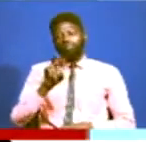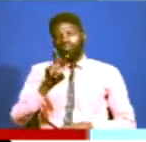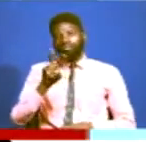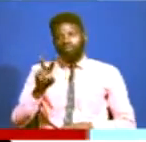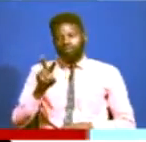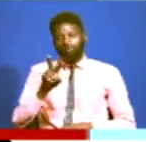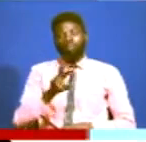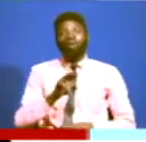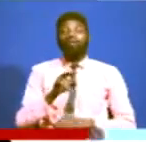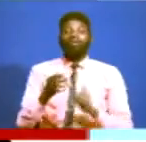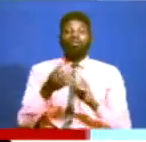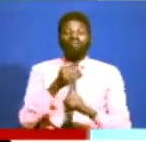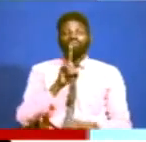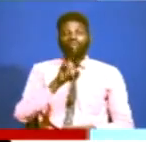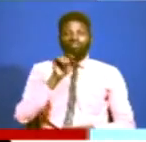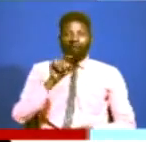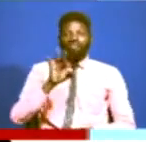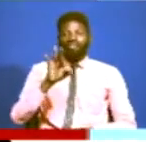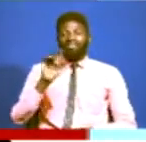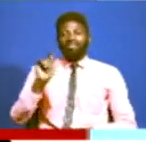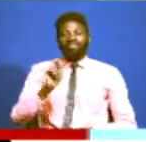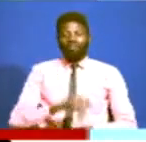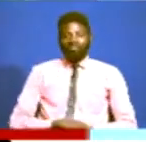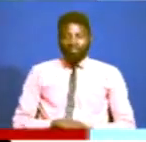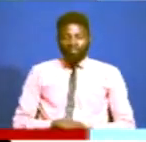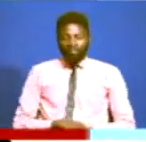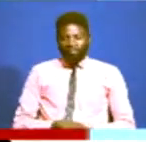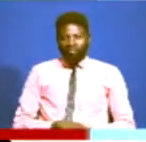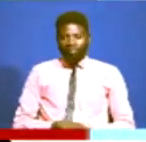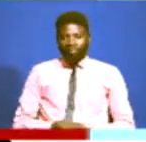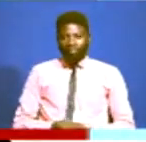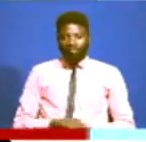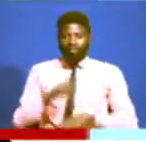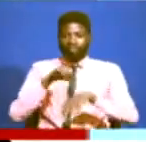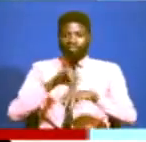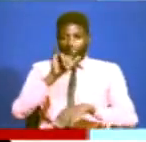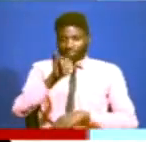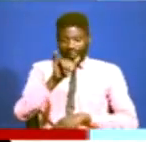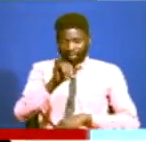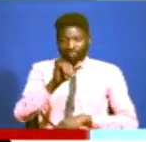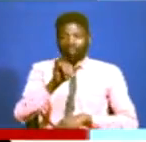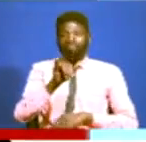2.03 trillion. During this period, Customs and Border Control collected